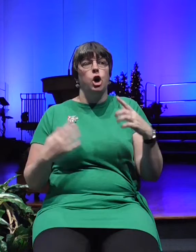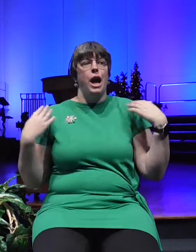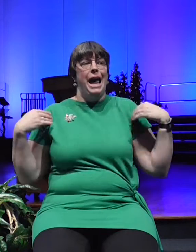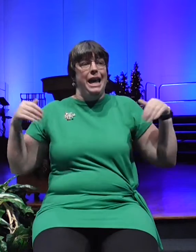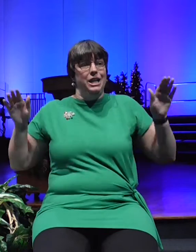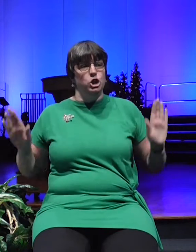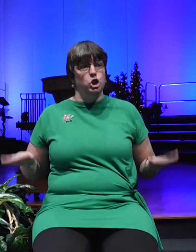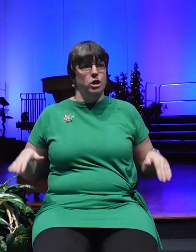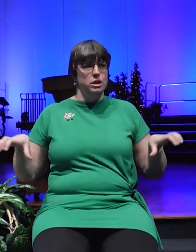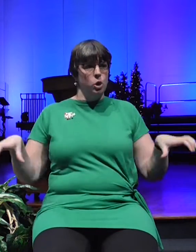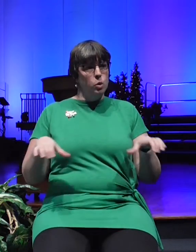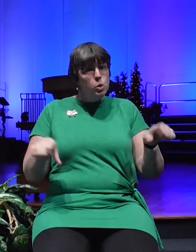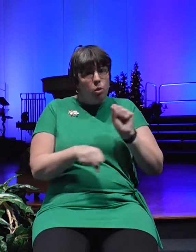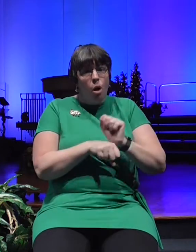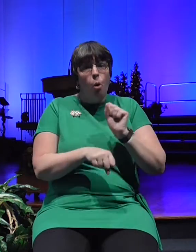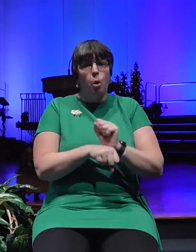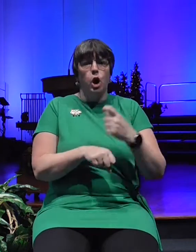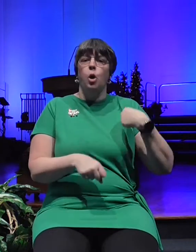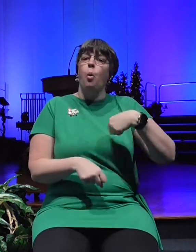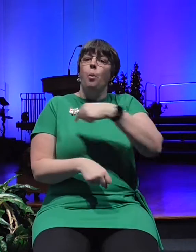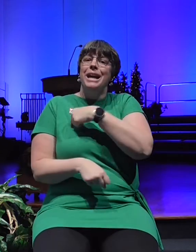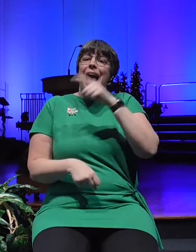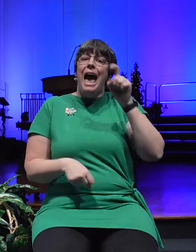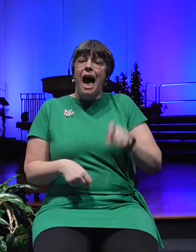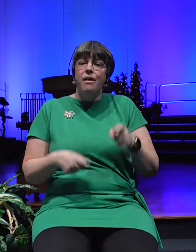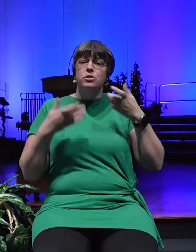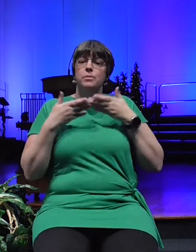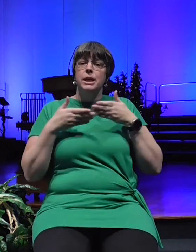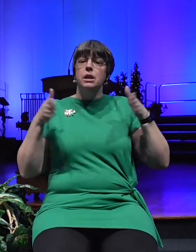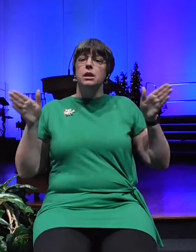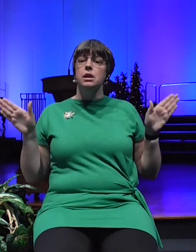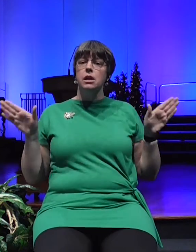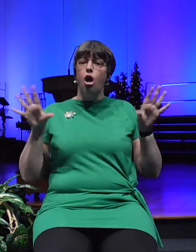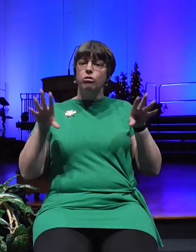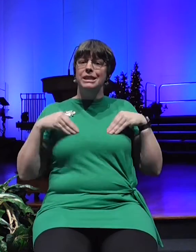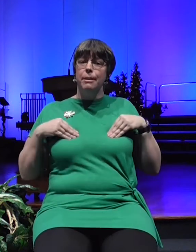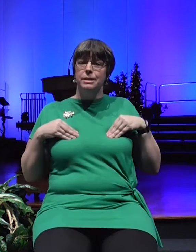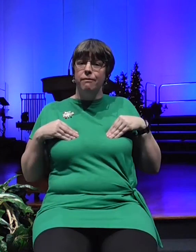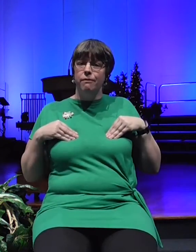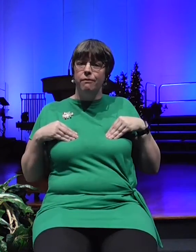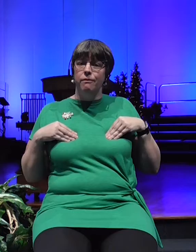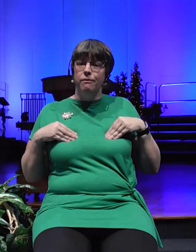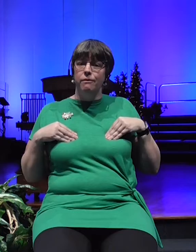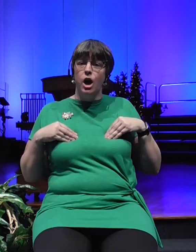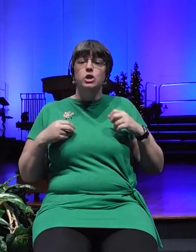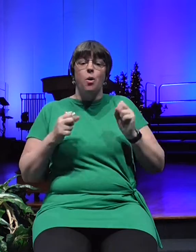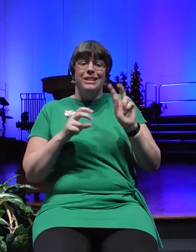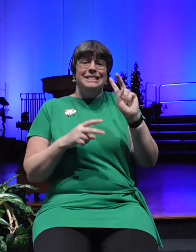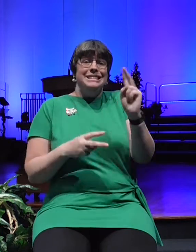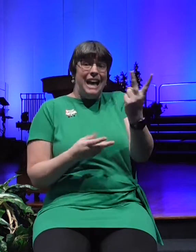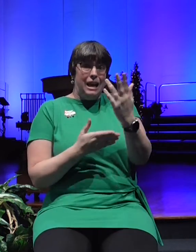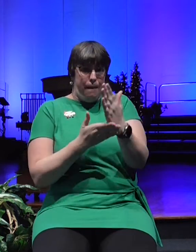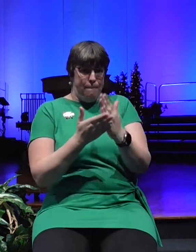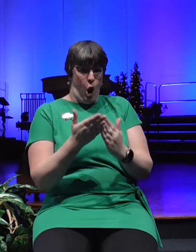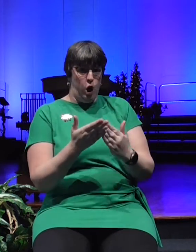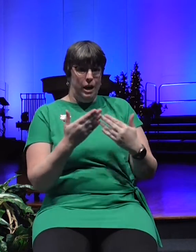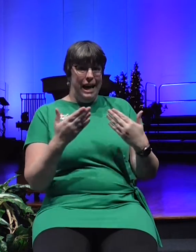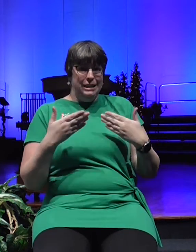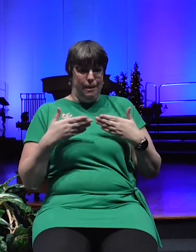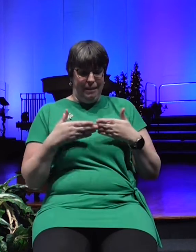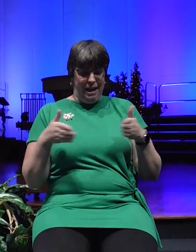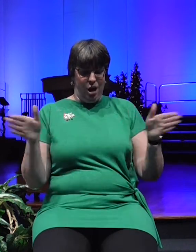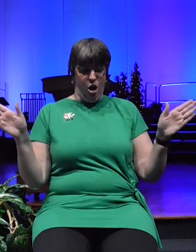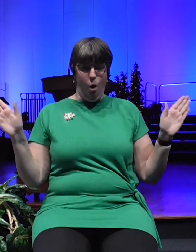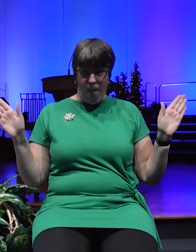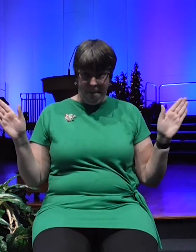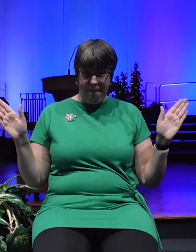do their work, we've got to be receptive, don't we? So the second step here is being receptive to angels, not saying, oh,